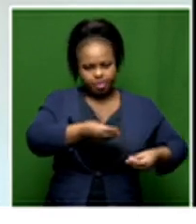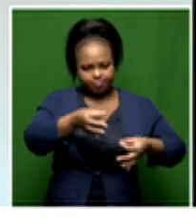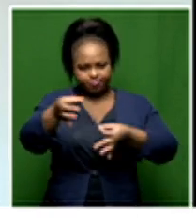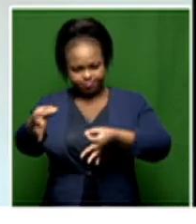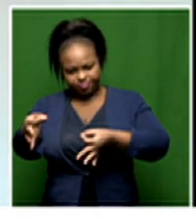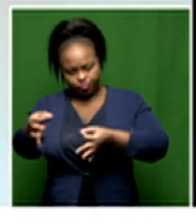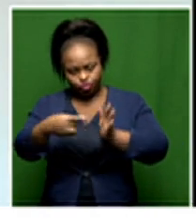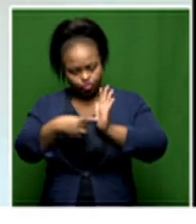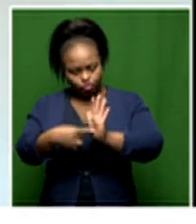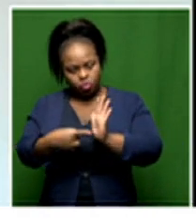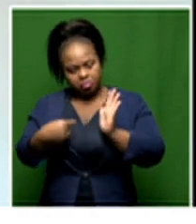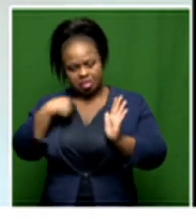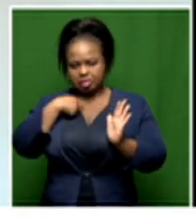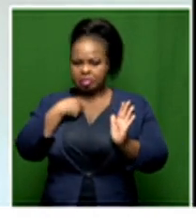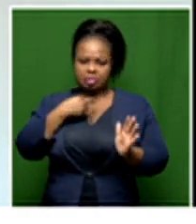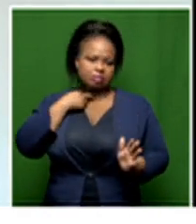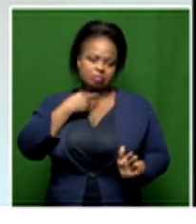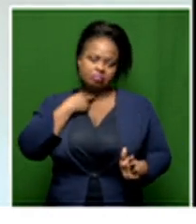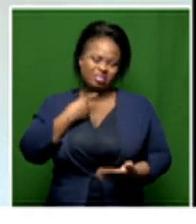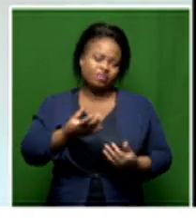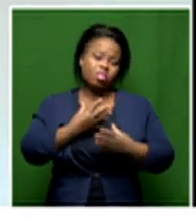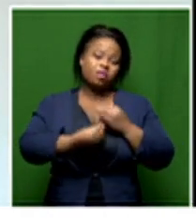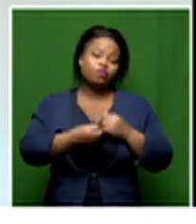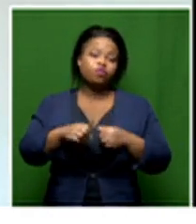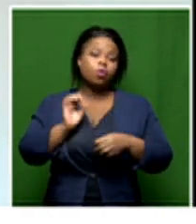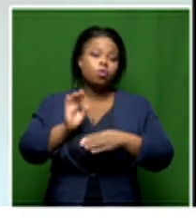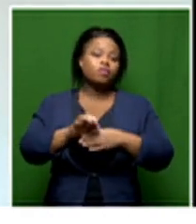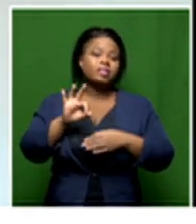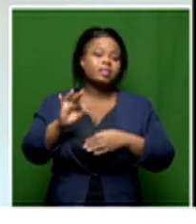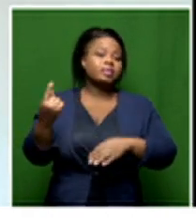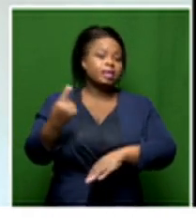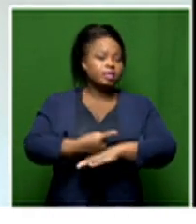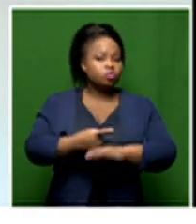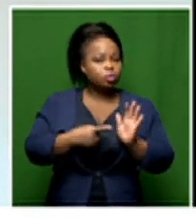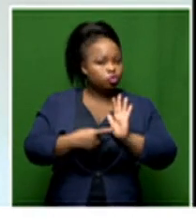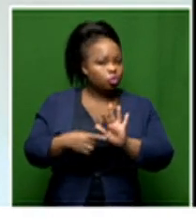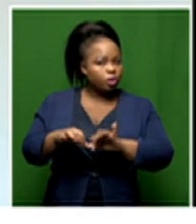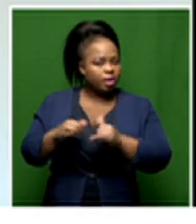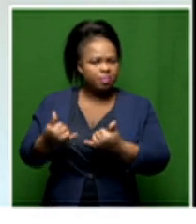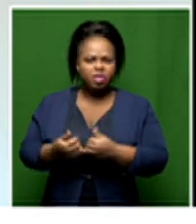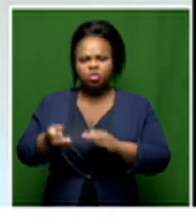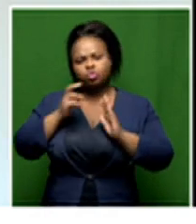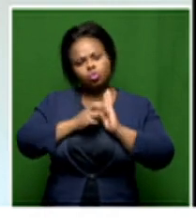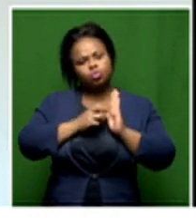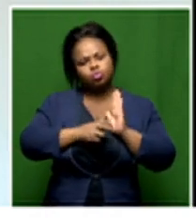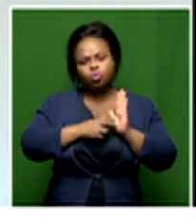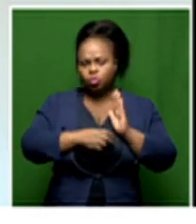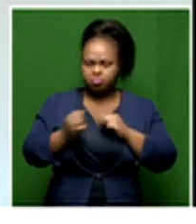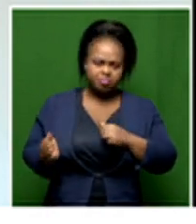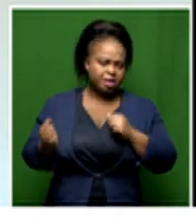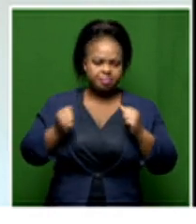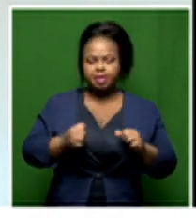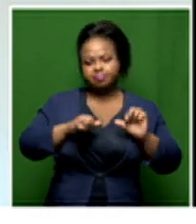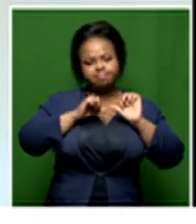practitioner that says you cannot, if you've been absent for longer than 2 days, for example. So those rules shouldn't go out the